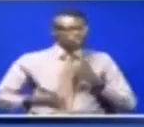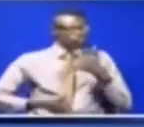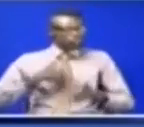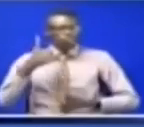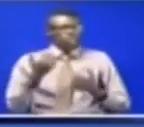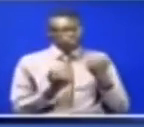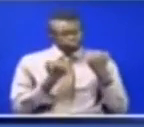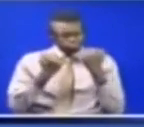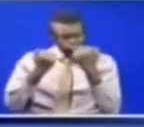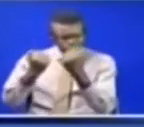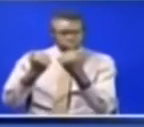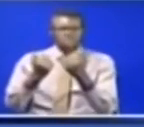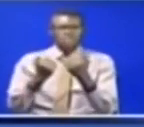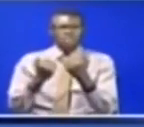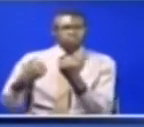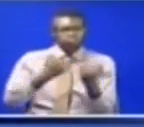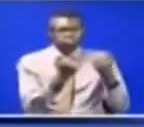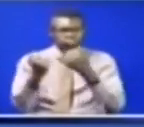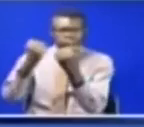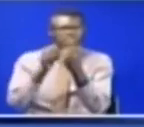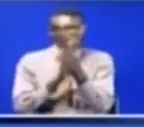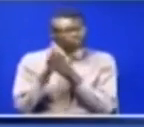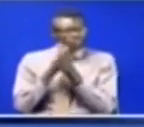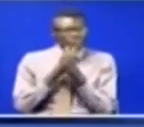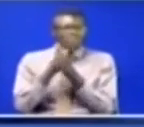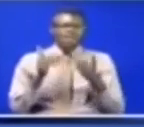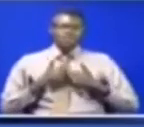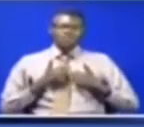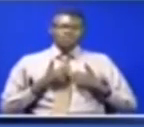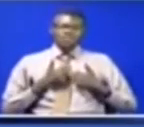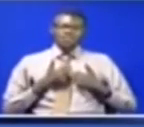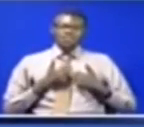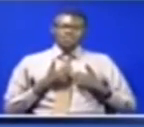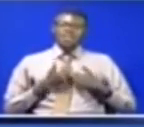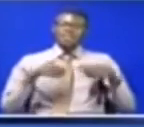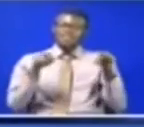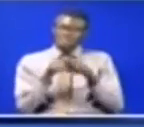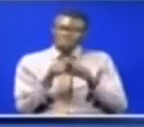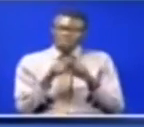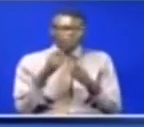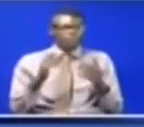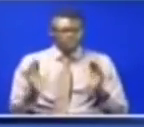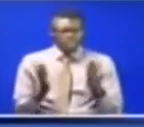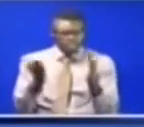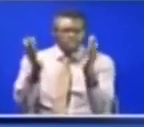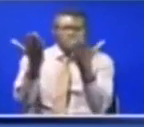Mm-hmm. He had a passion for it, and he encouraged,